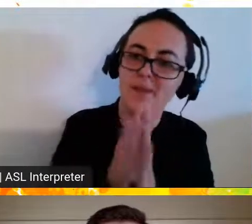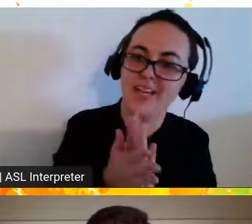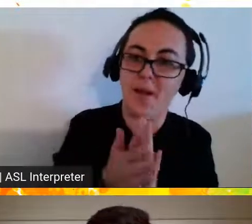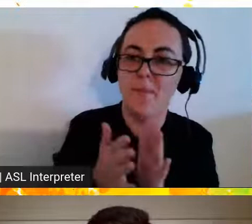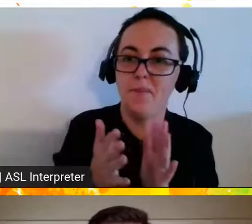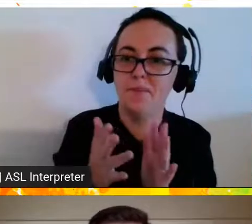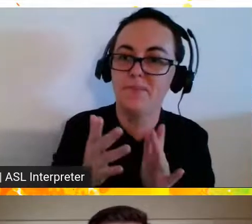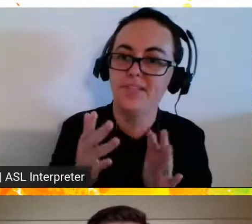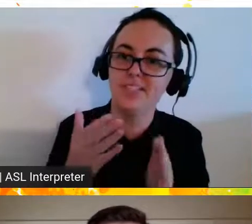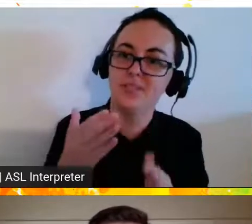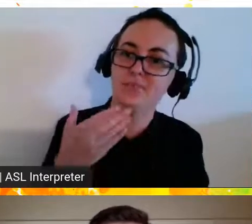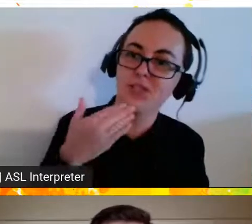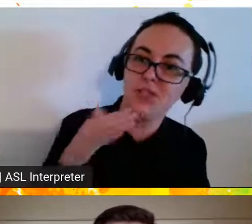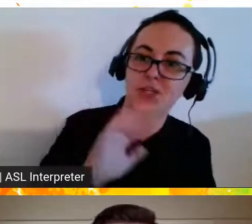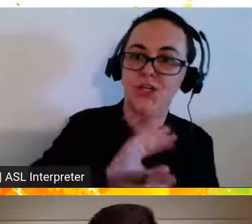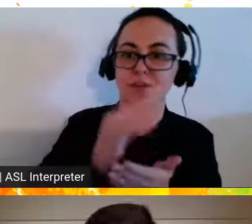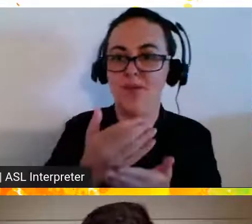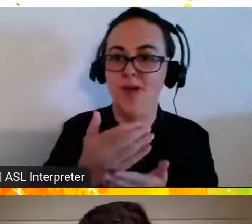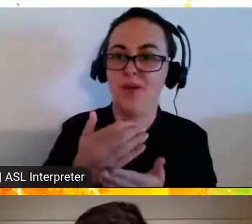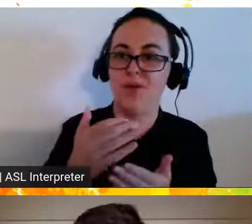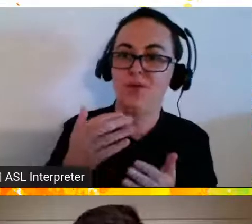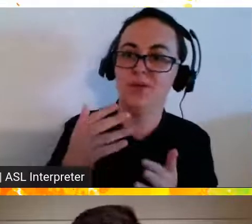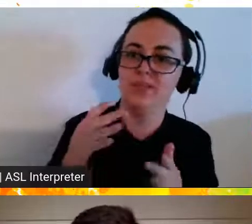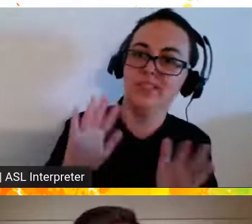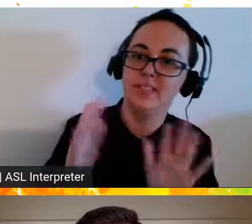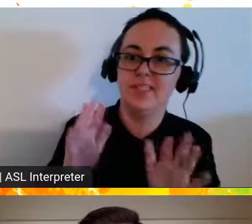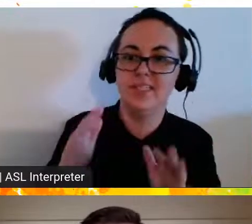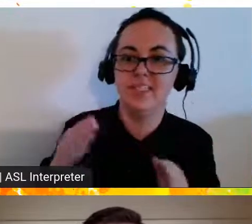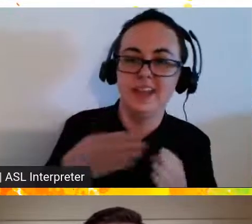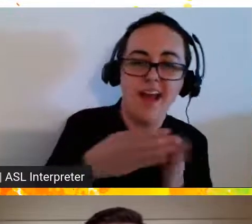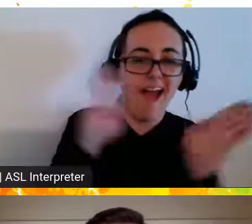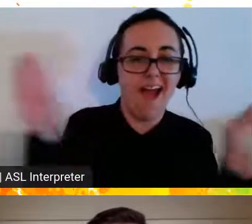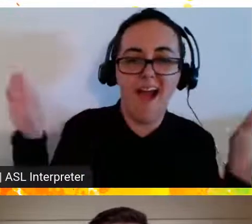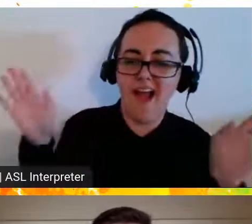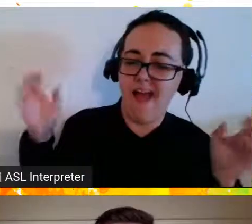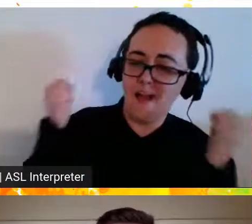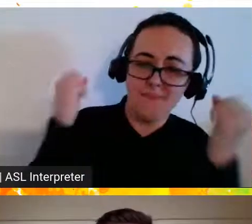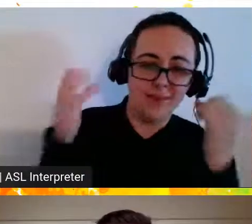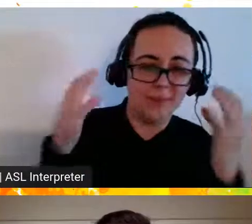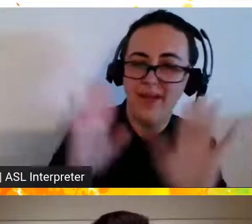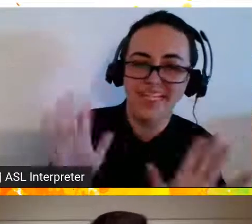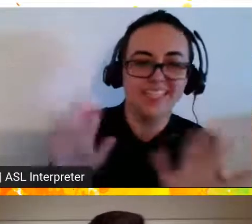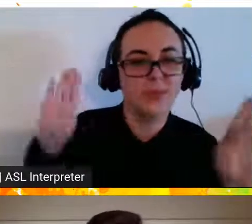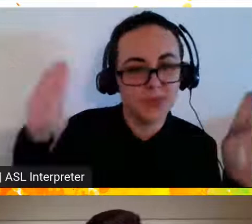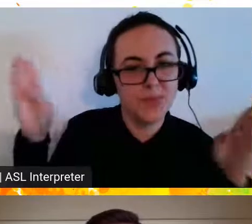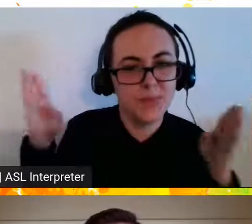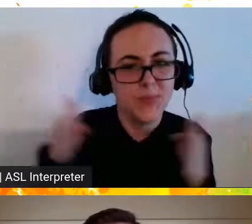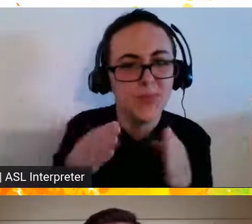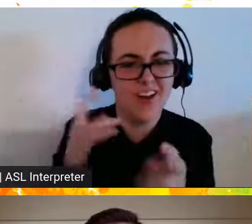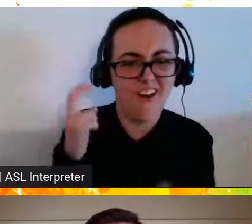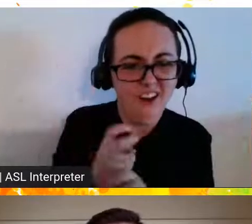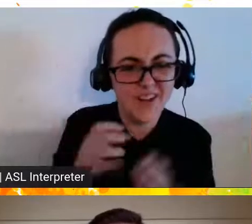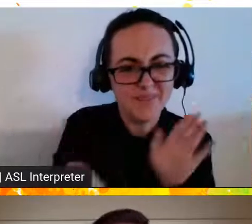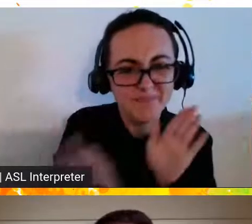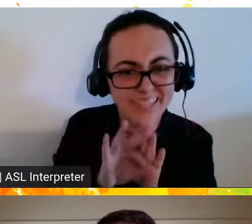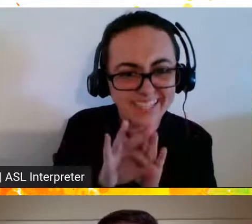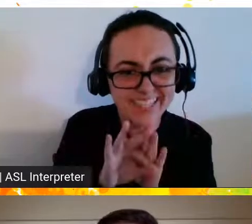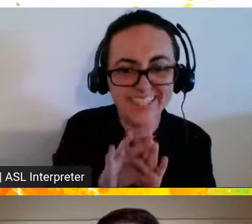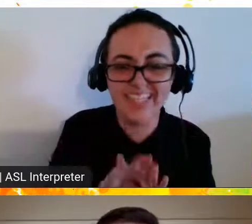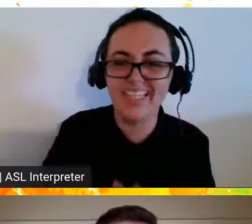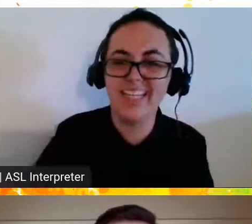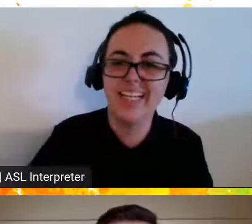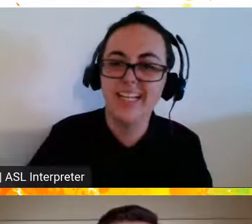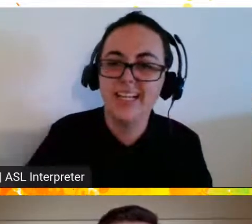you know, and that people would enjoy, you know, and learn something from. Personally, I thought it was just fascinating, you know, whatever